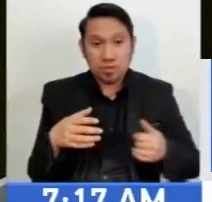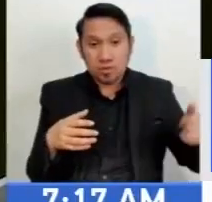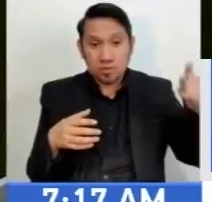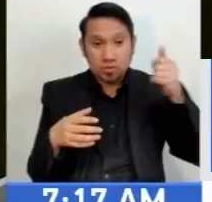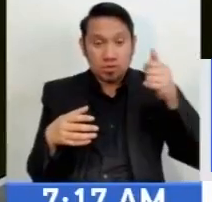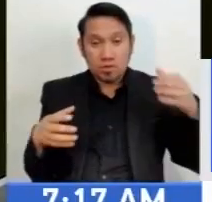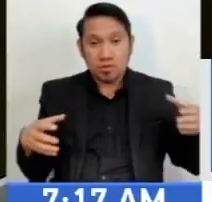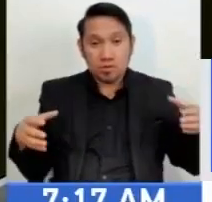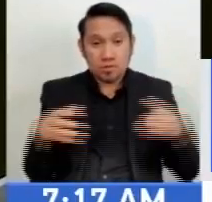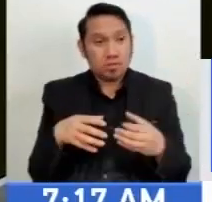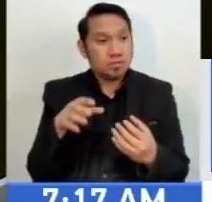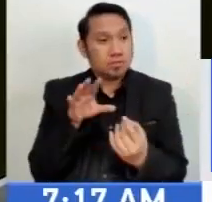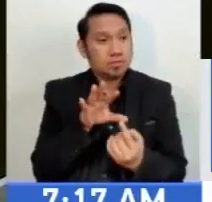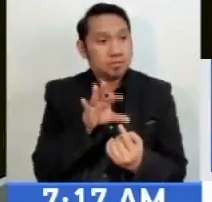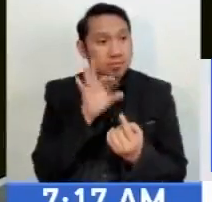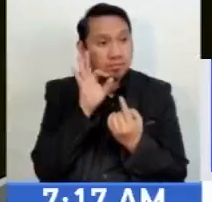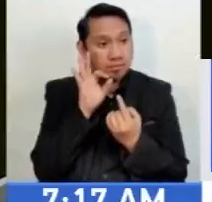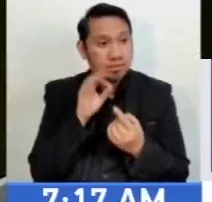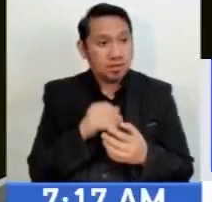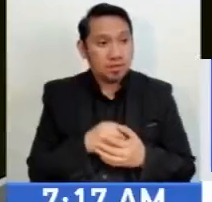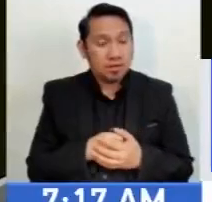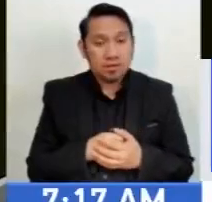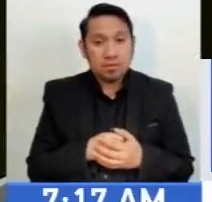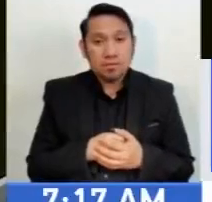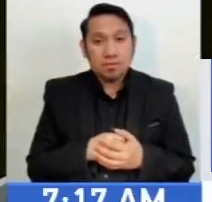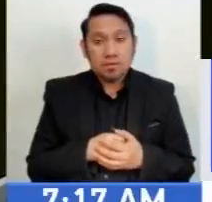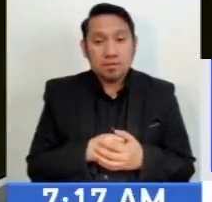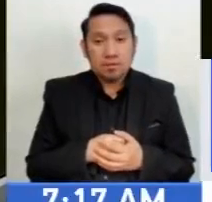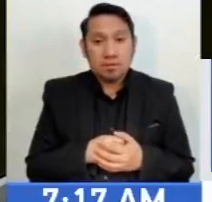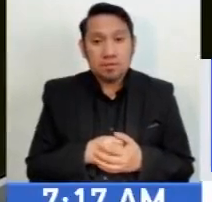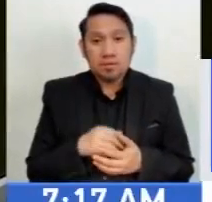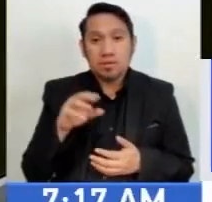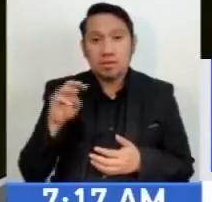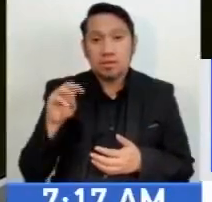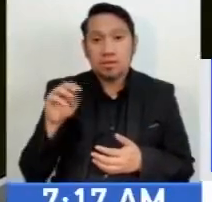Joel Marcelo Jimenez